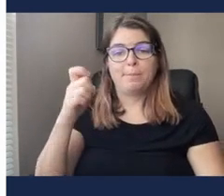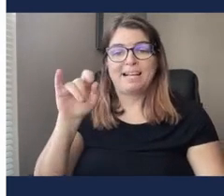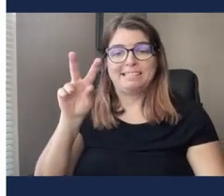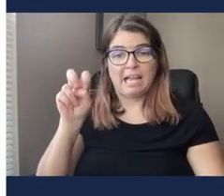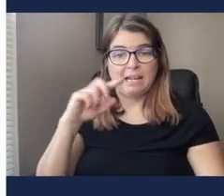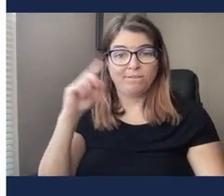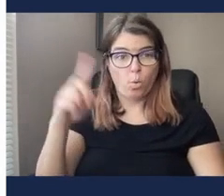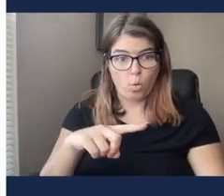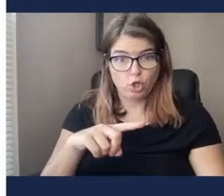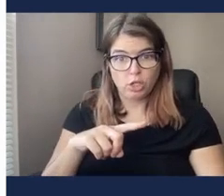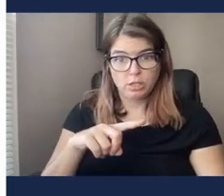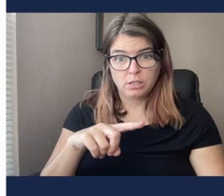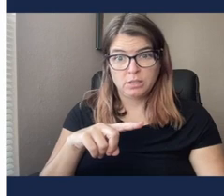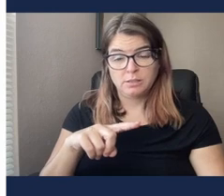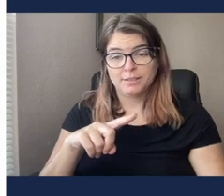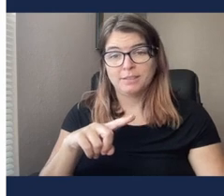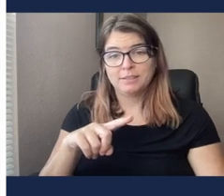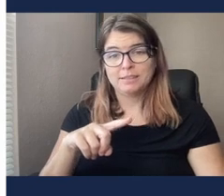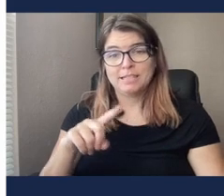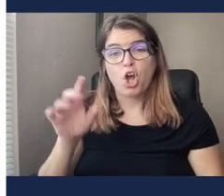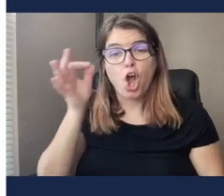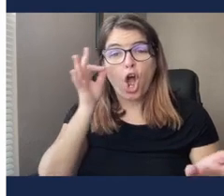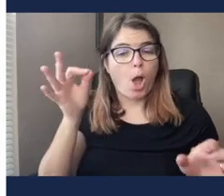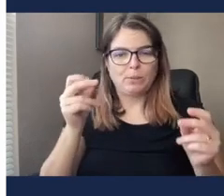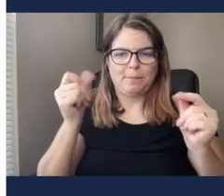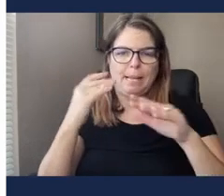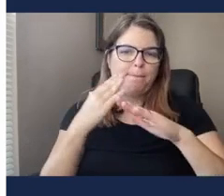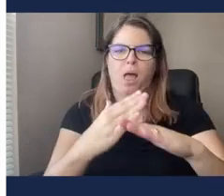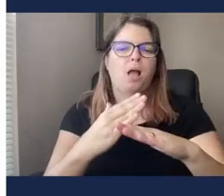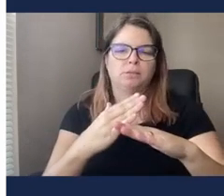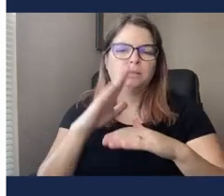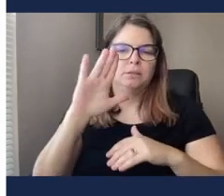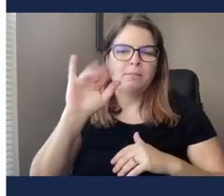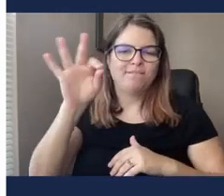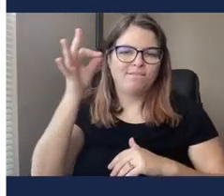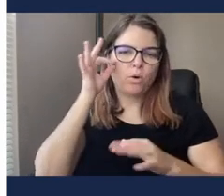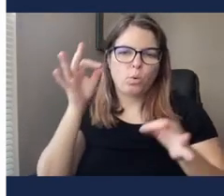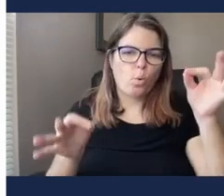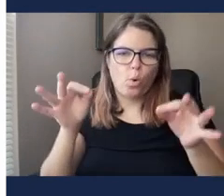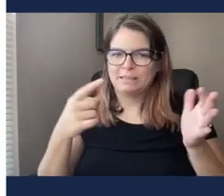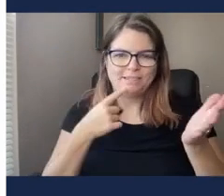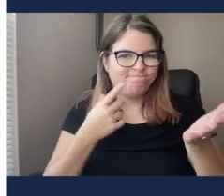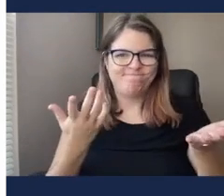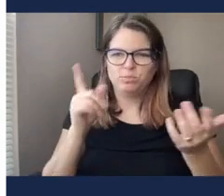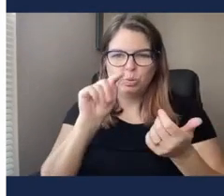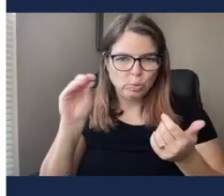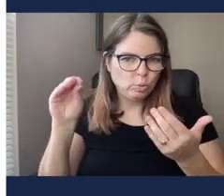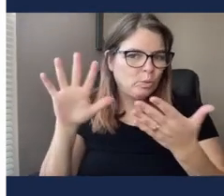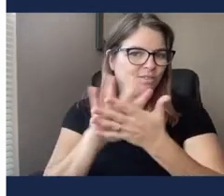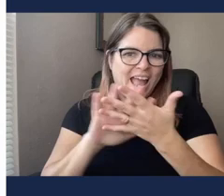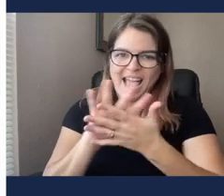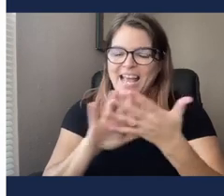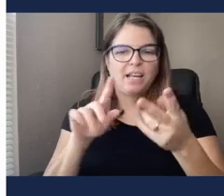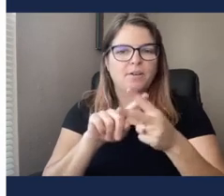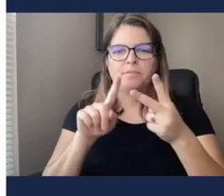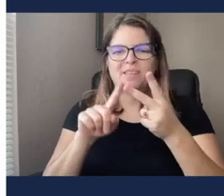was actually almost immediately blocked by a federal court, where it said that it was vague and that it